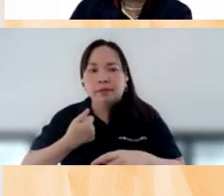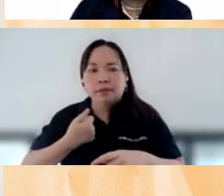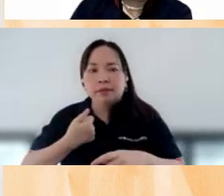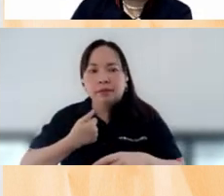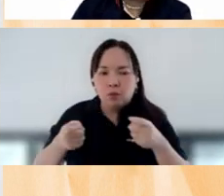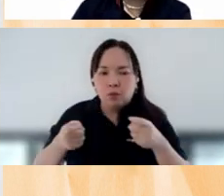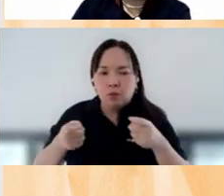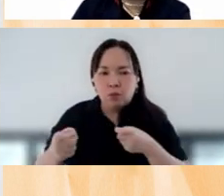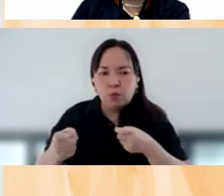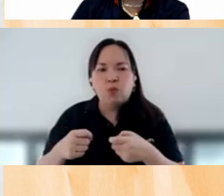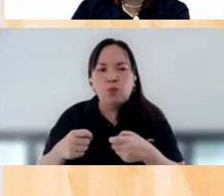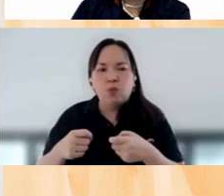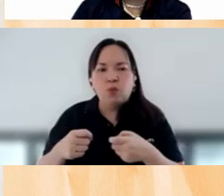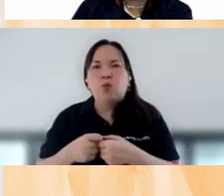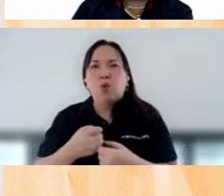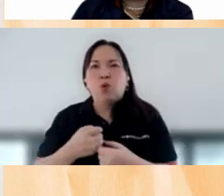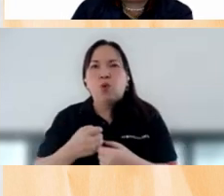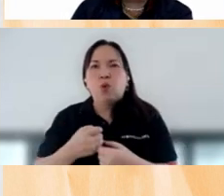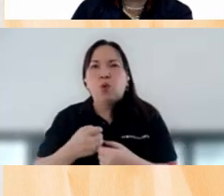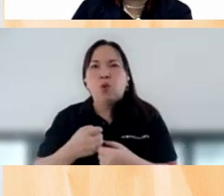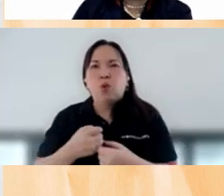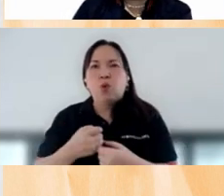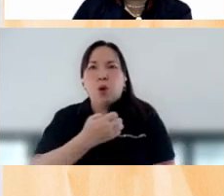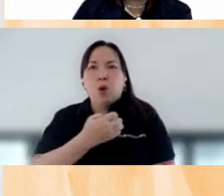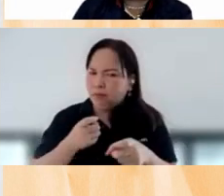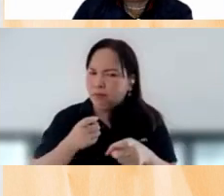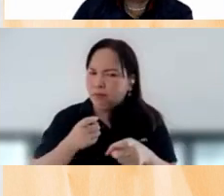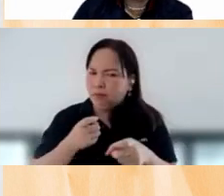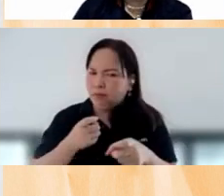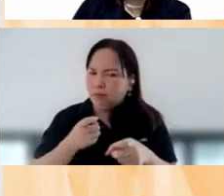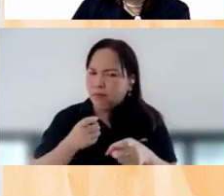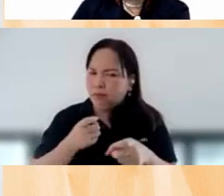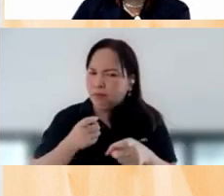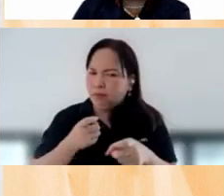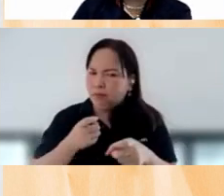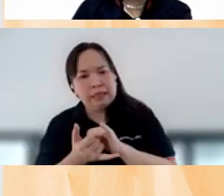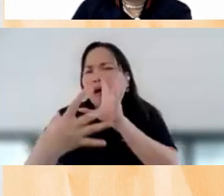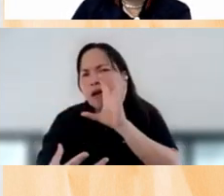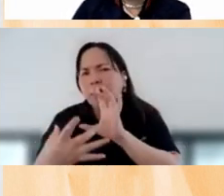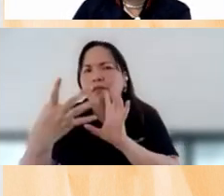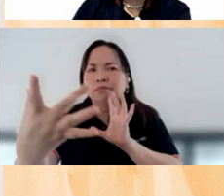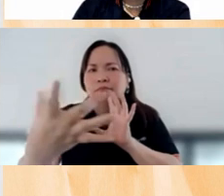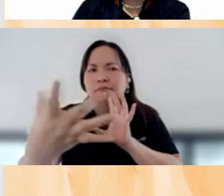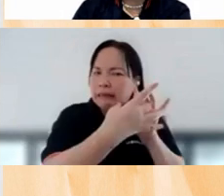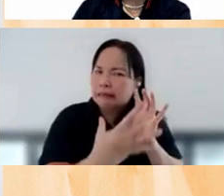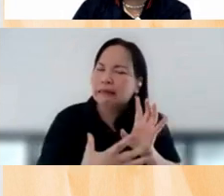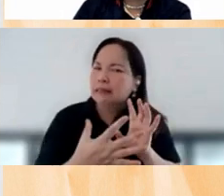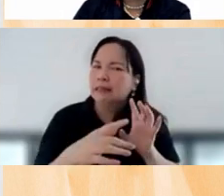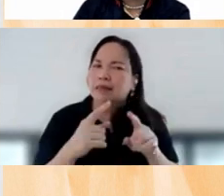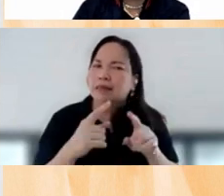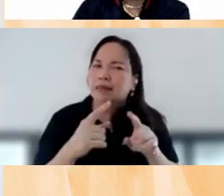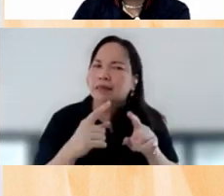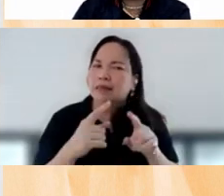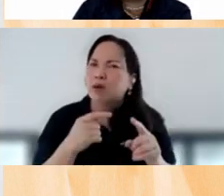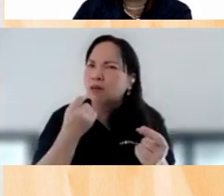So what is important is that we see the prevention and timely intervention in